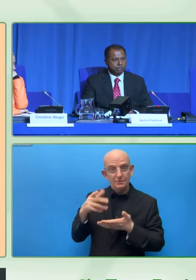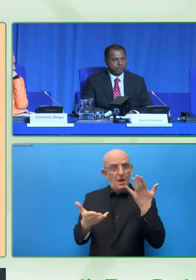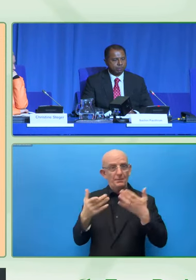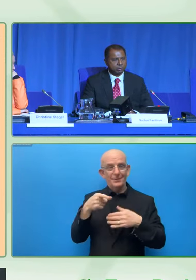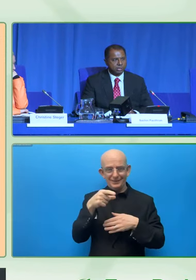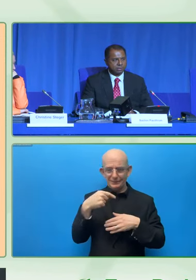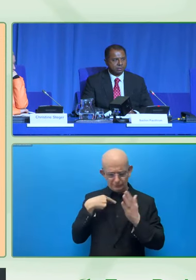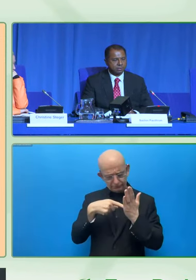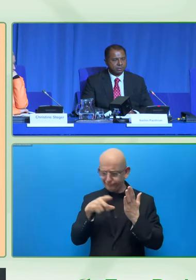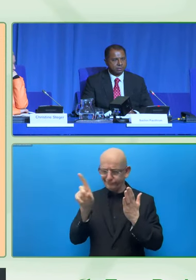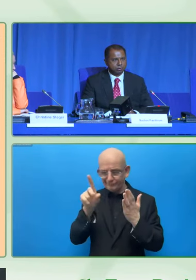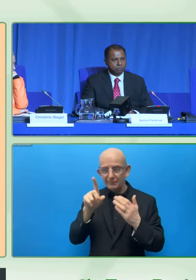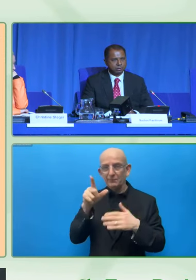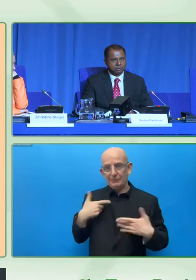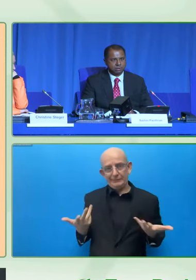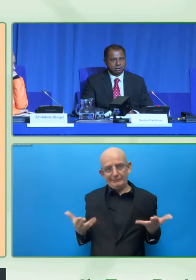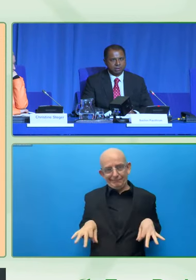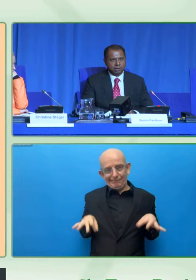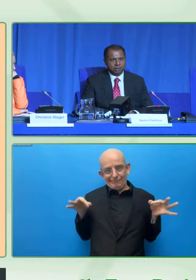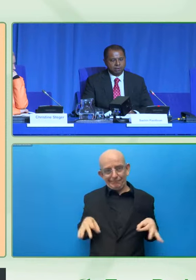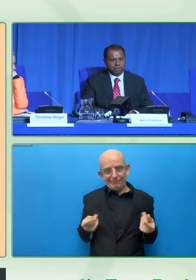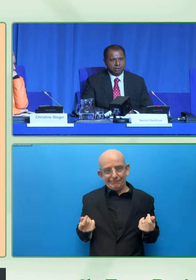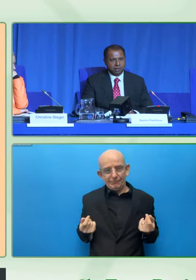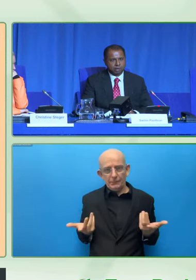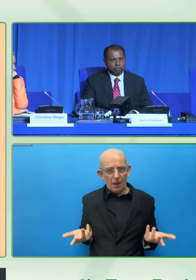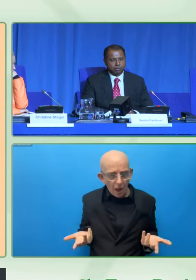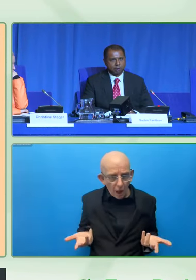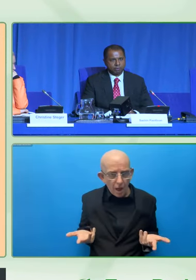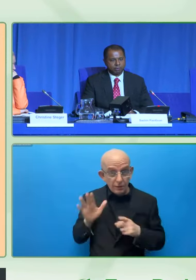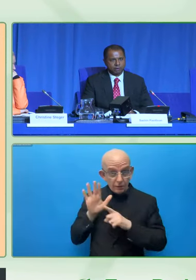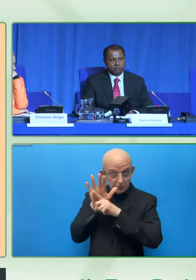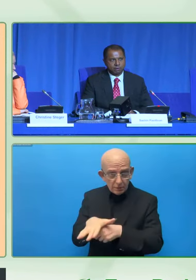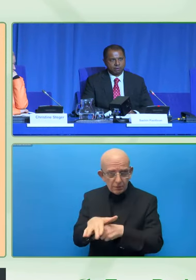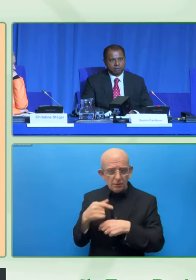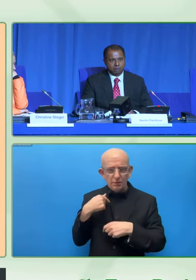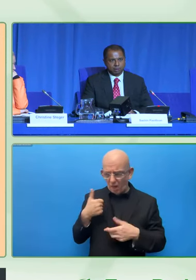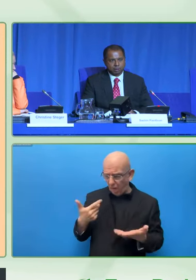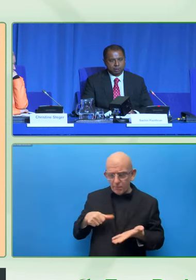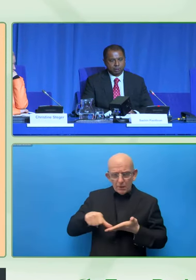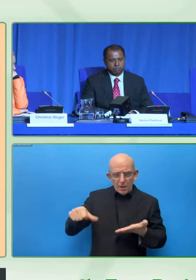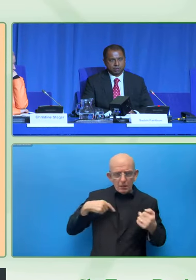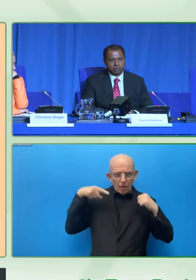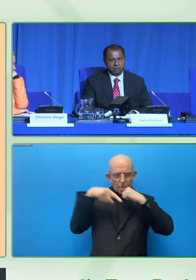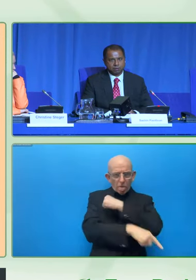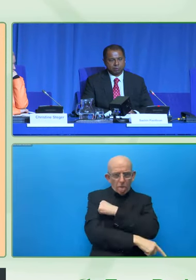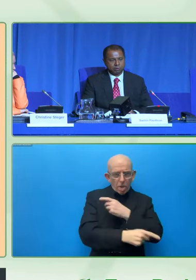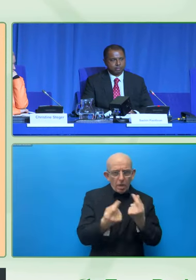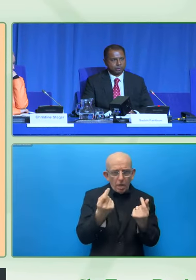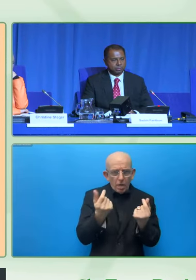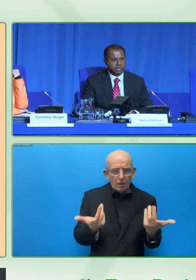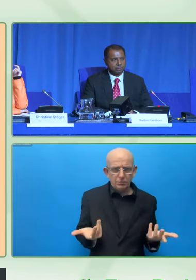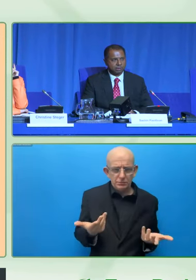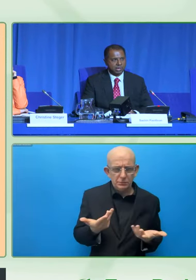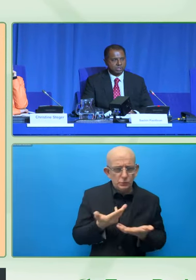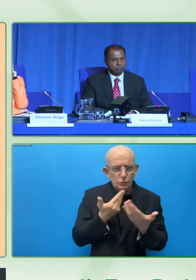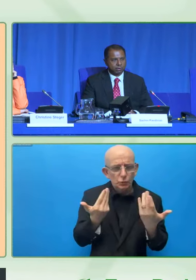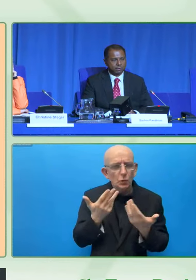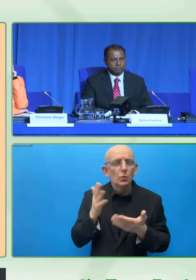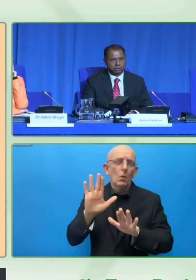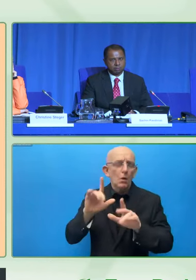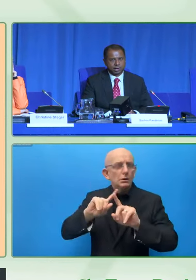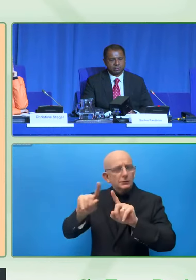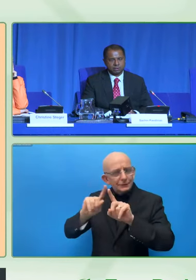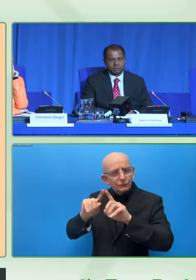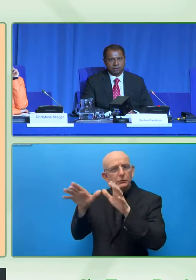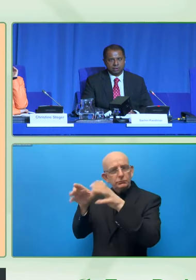maybe the Department of Justice, who is the legal arm of the federal government, or Department of Transportation when it